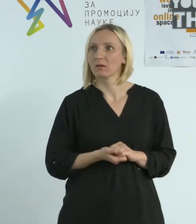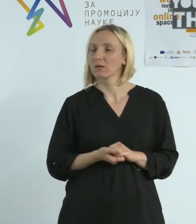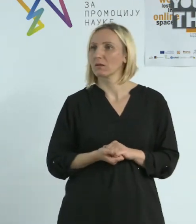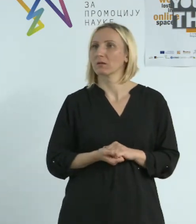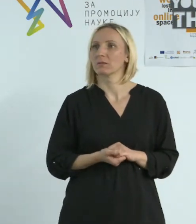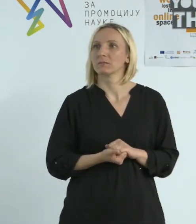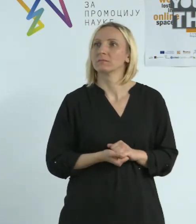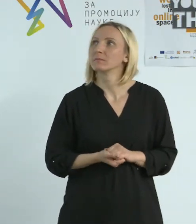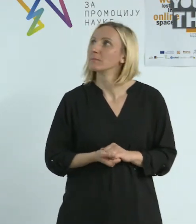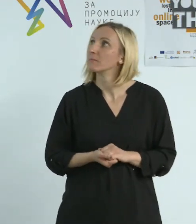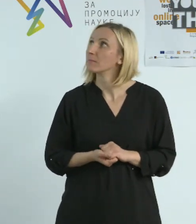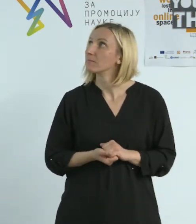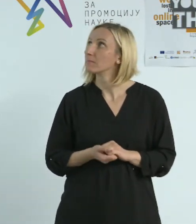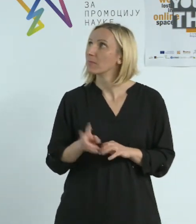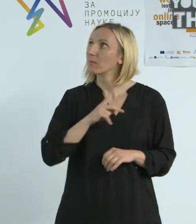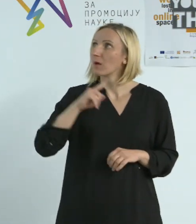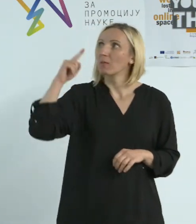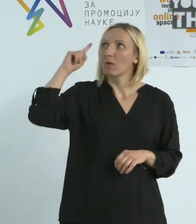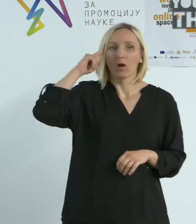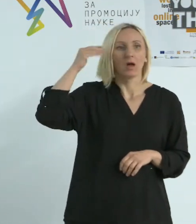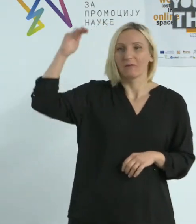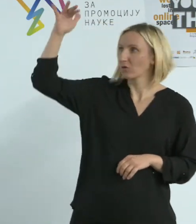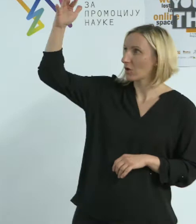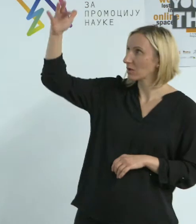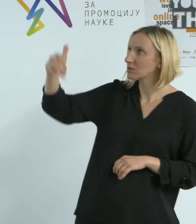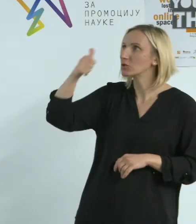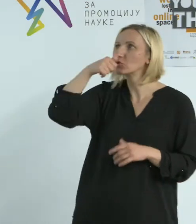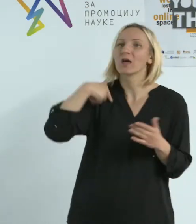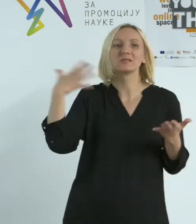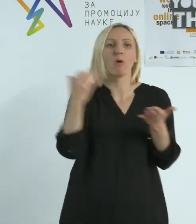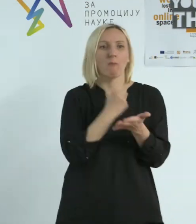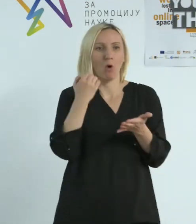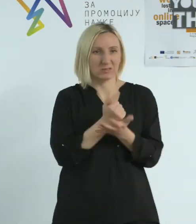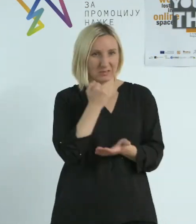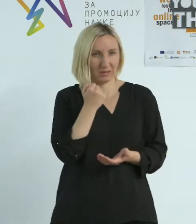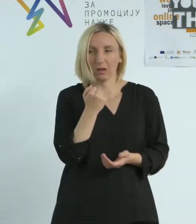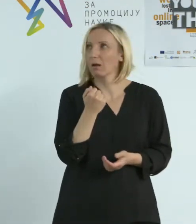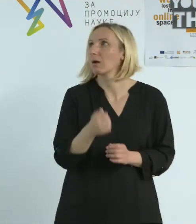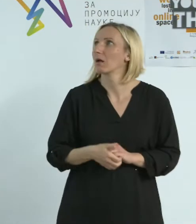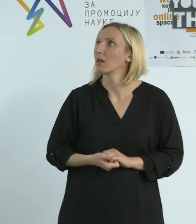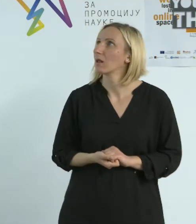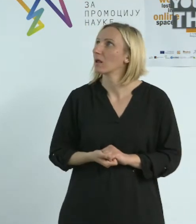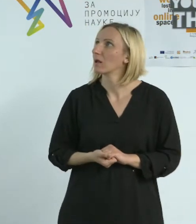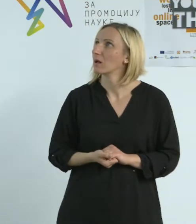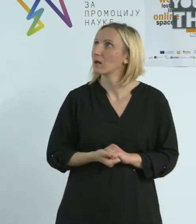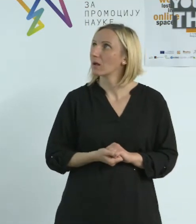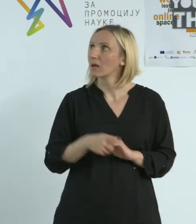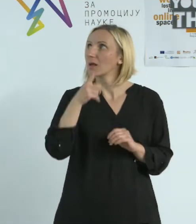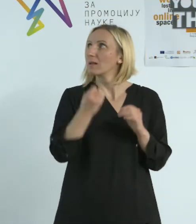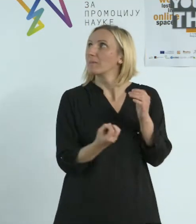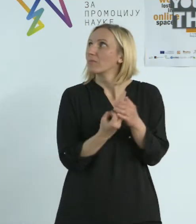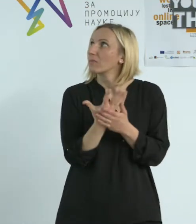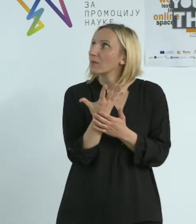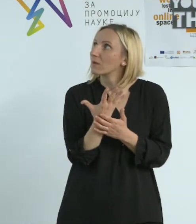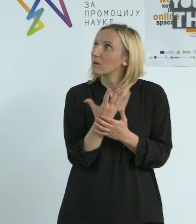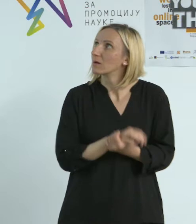some knowledges that we've got. We've achieved the first one, and it's a creation of